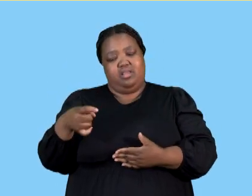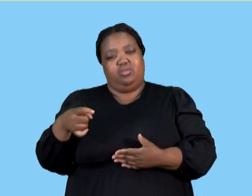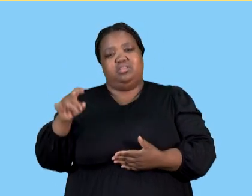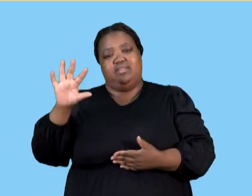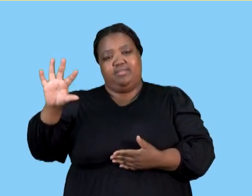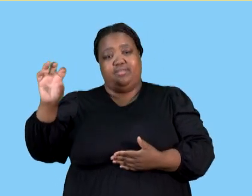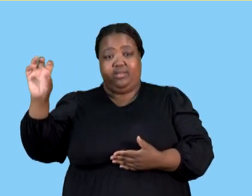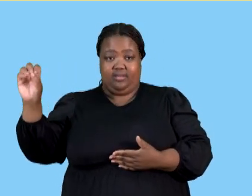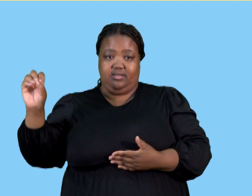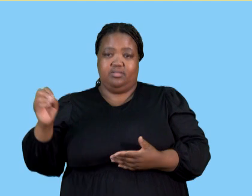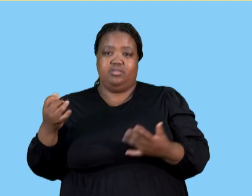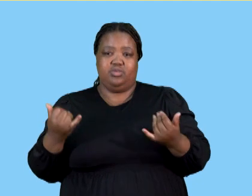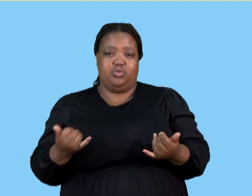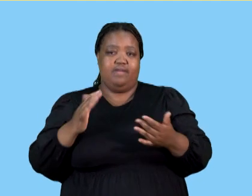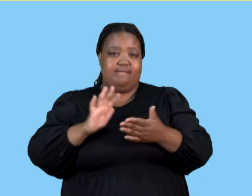us